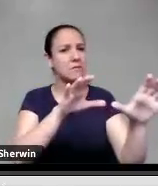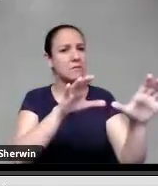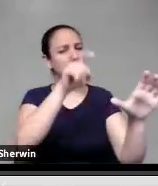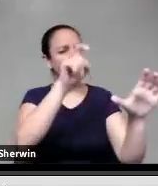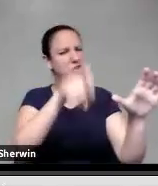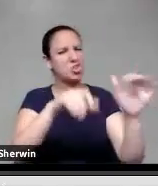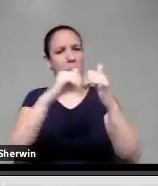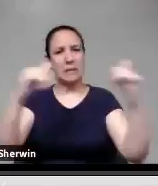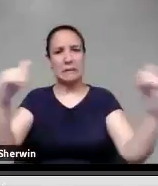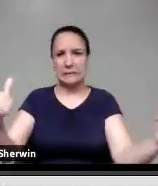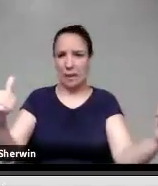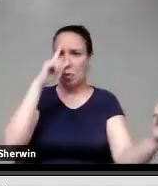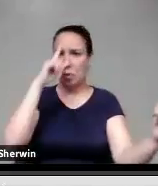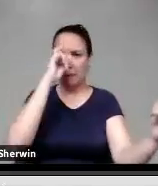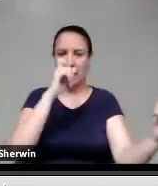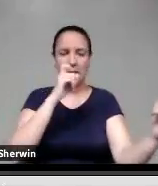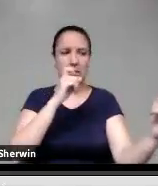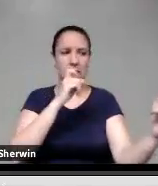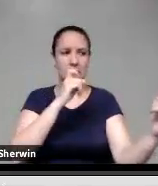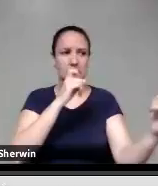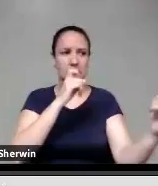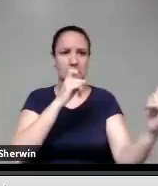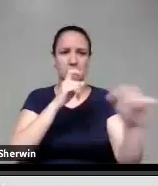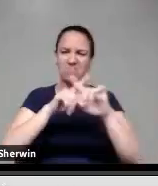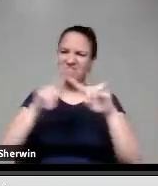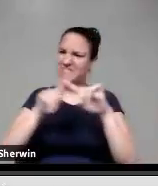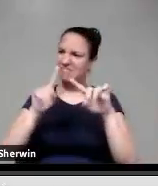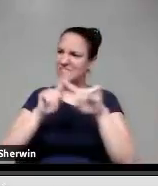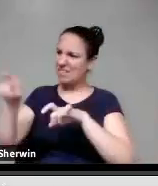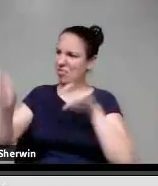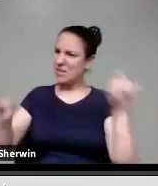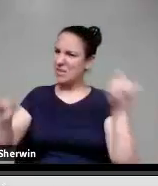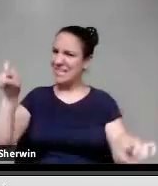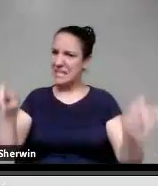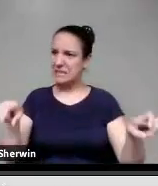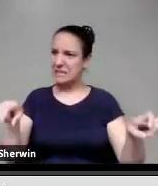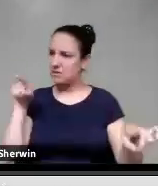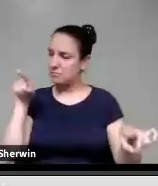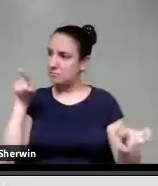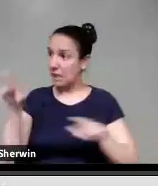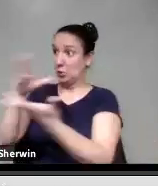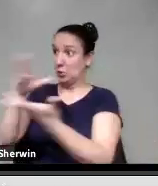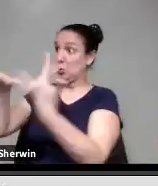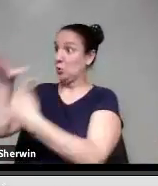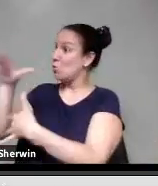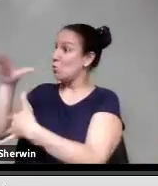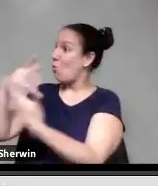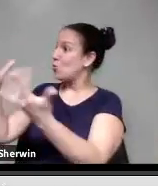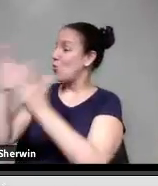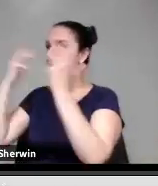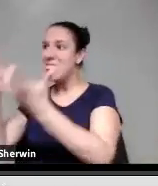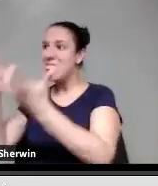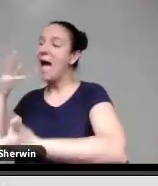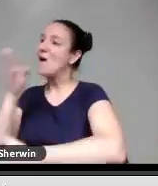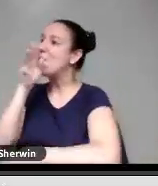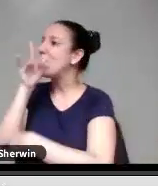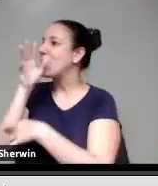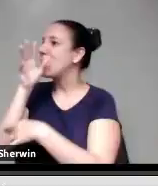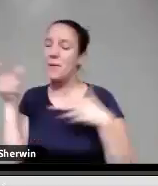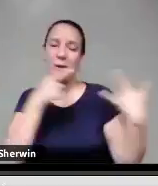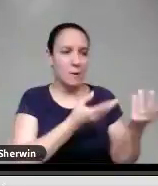that need to either have quiet and downtime, or they have that need to be very social, very loud, very vocal, very